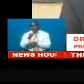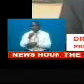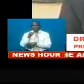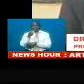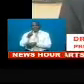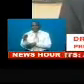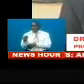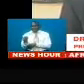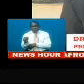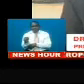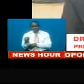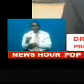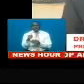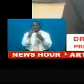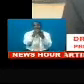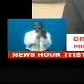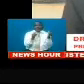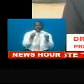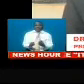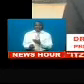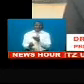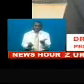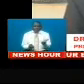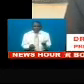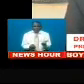MMDAs, there are budget officers.